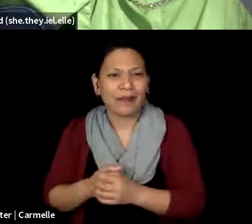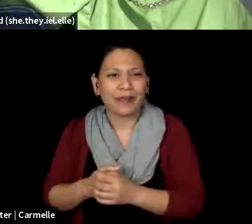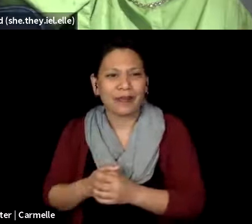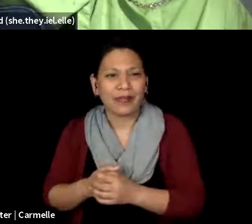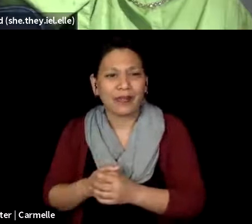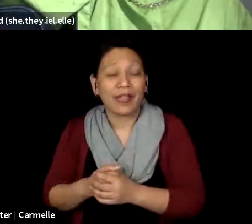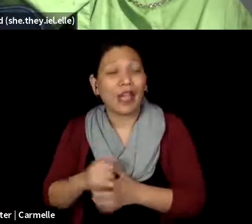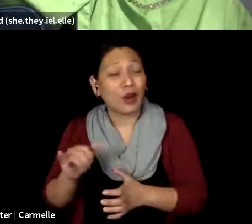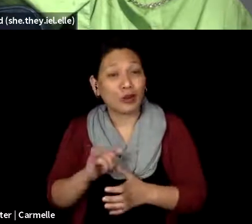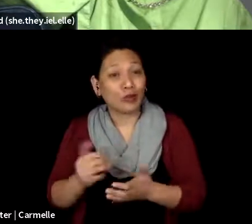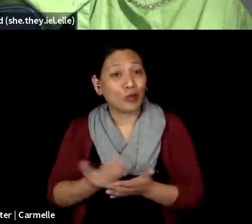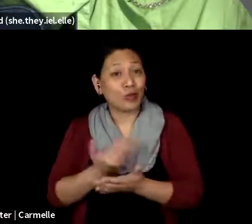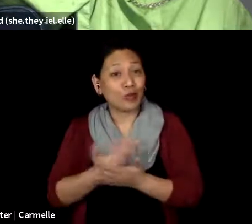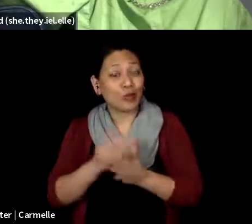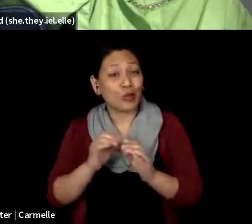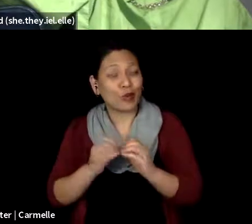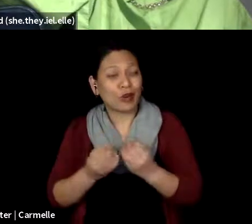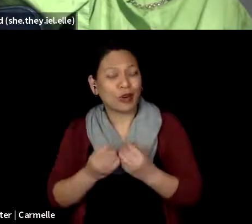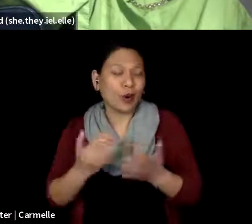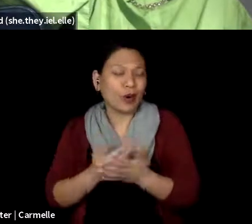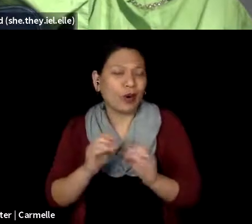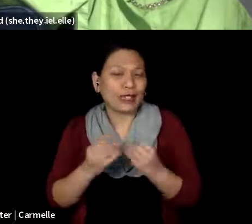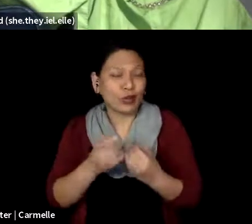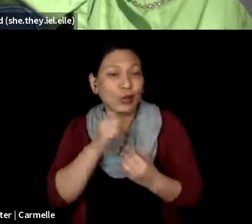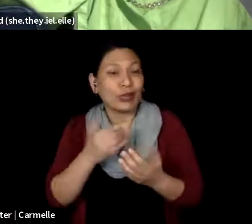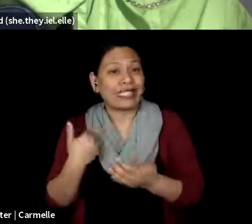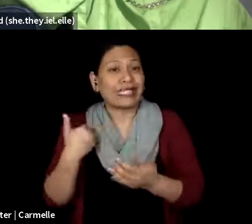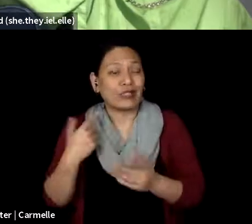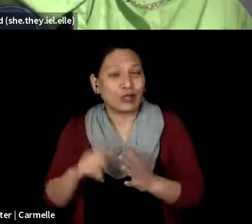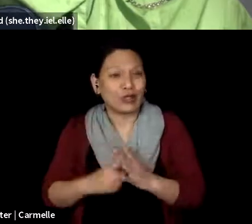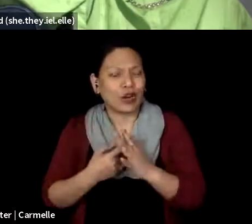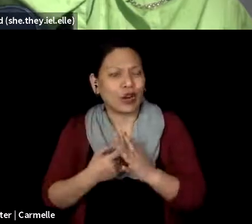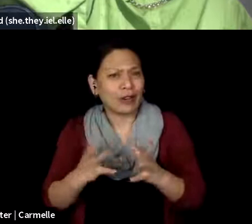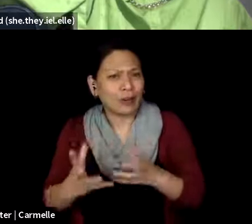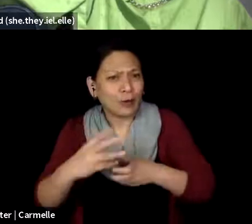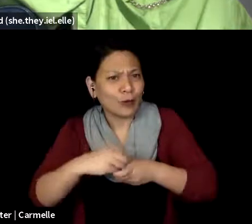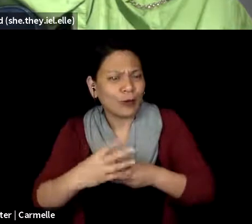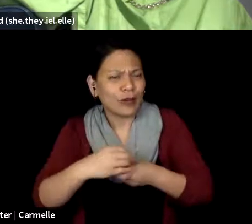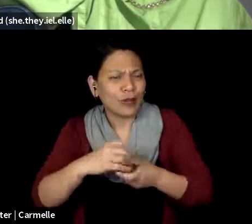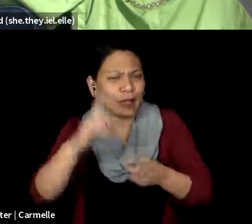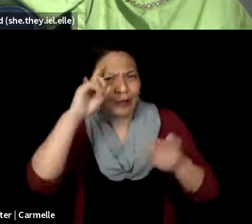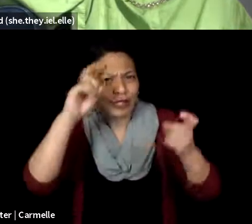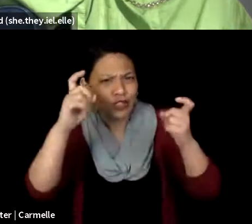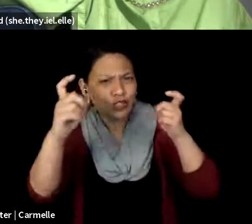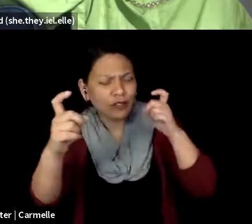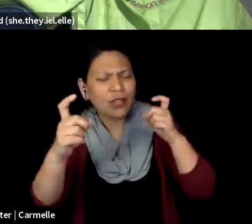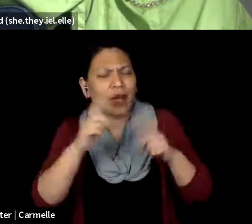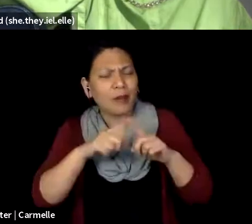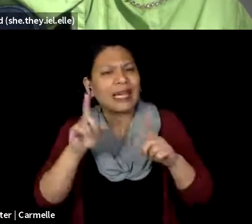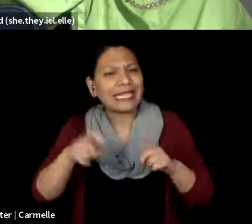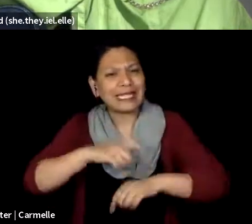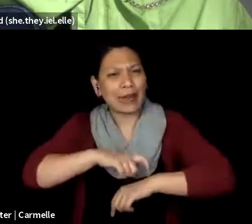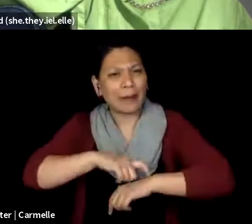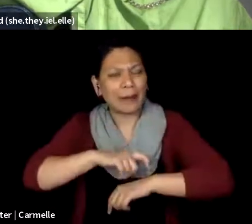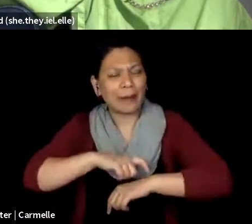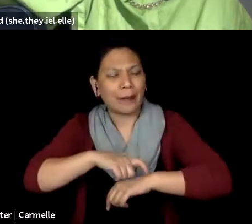stepping into it and being like, okay, like now what do we do? That's gonna take some time, right? That's gonna take some building of trust. And